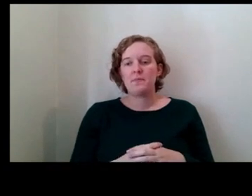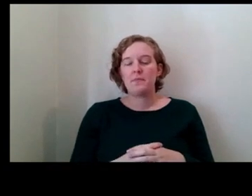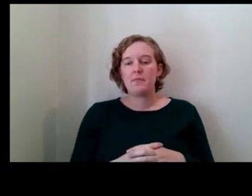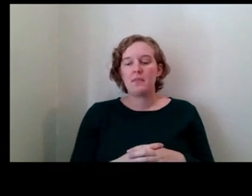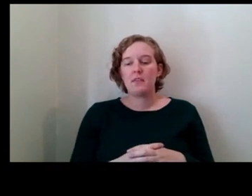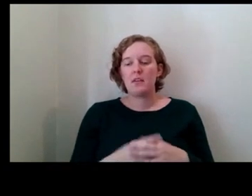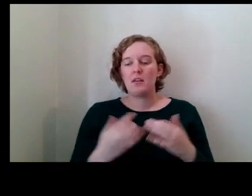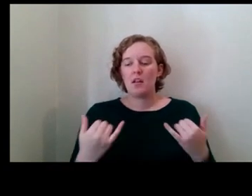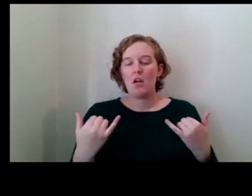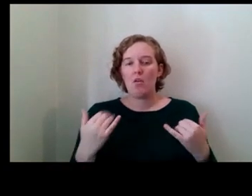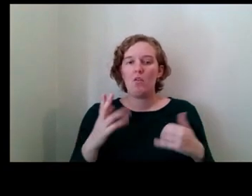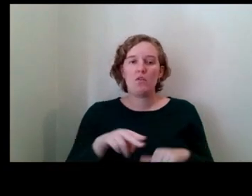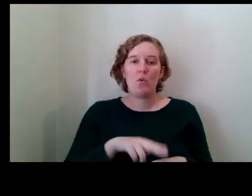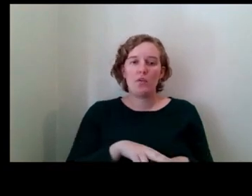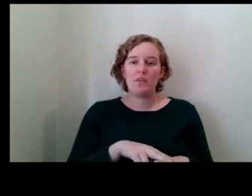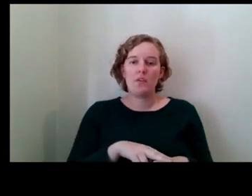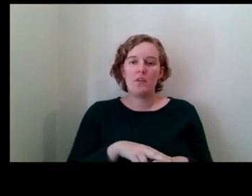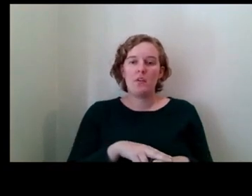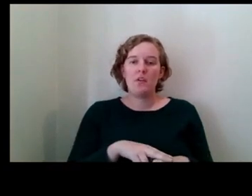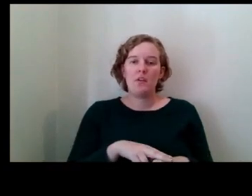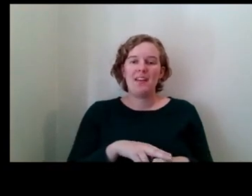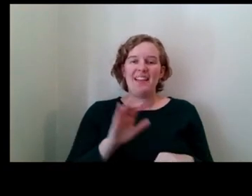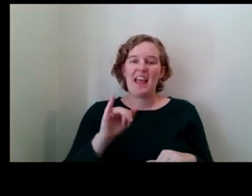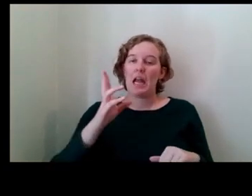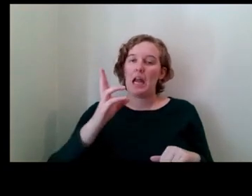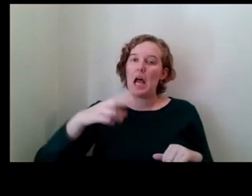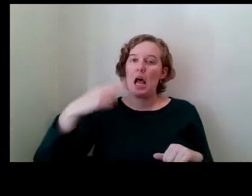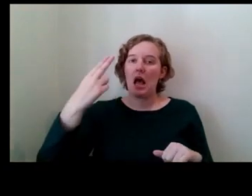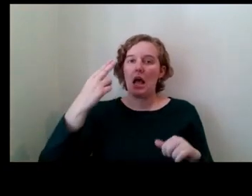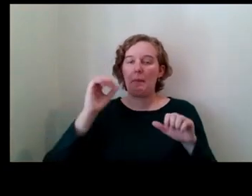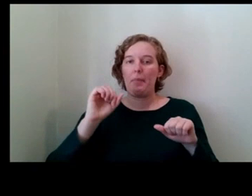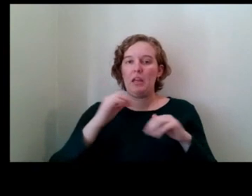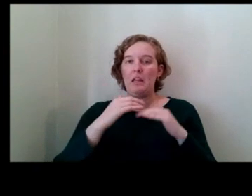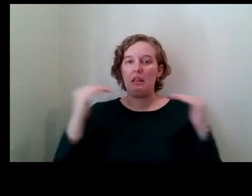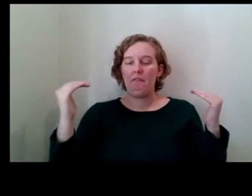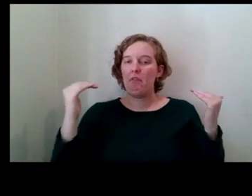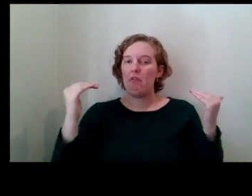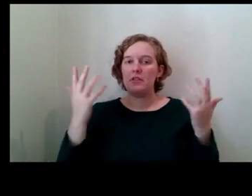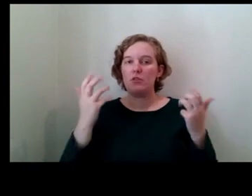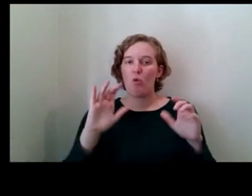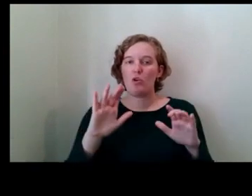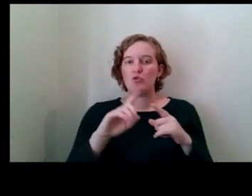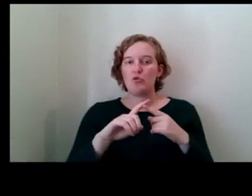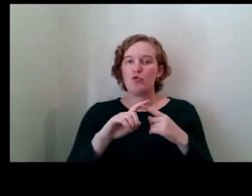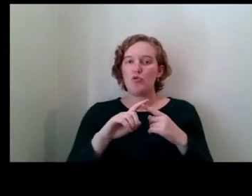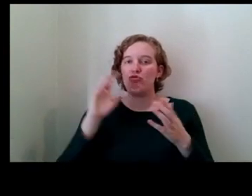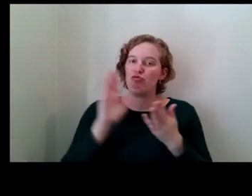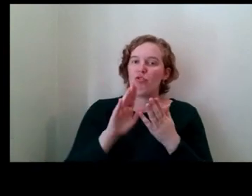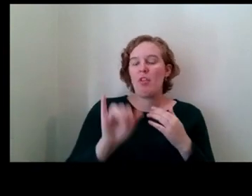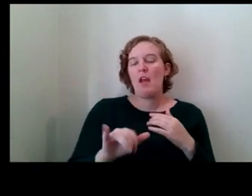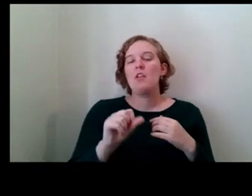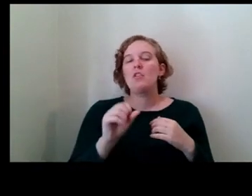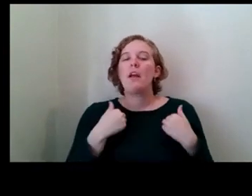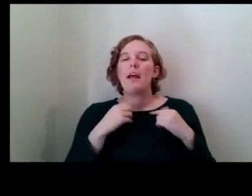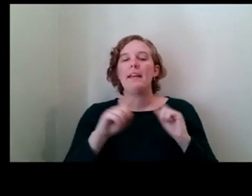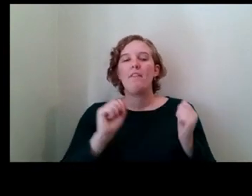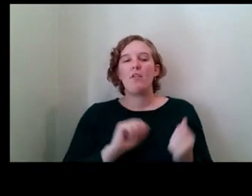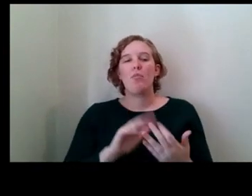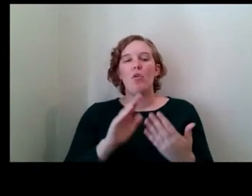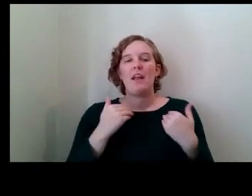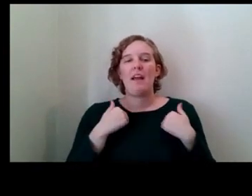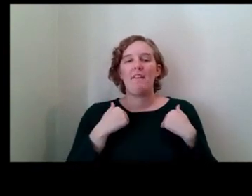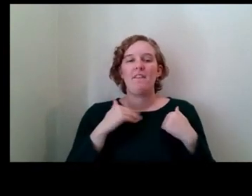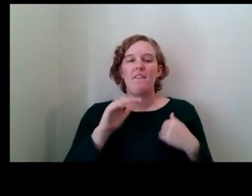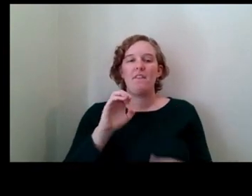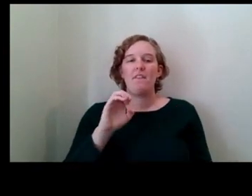Now, of course, we didn't want to compromise on that high ceiling either, but with microbit, we took a slightly different approach. We've got this edge connector